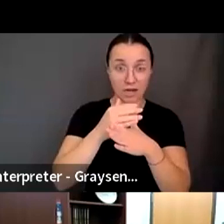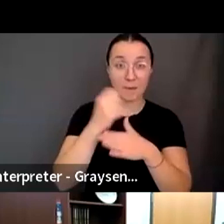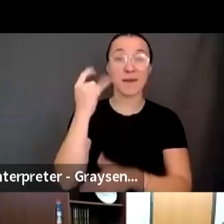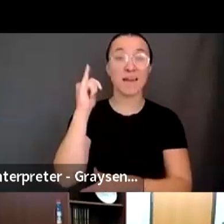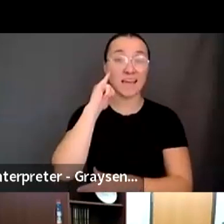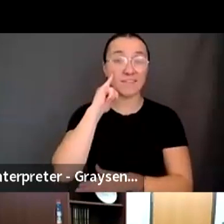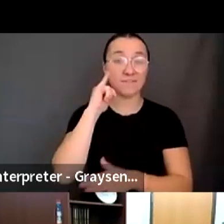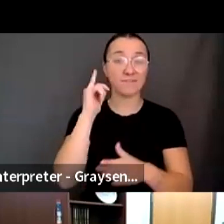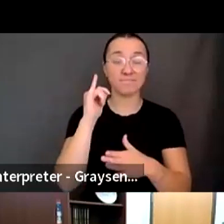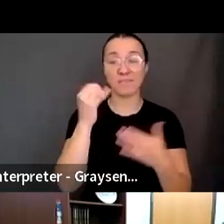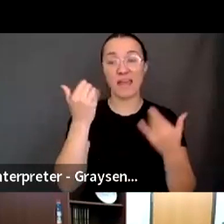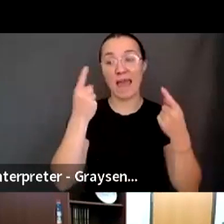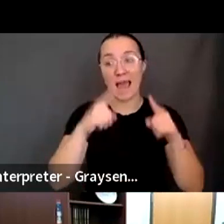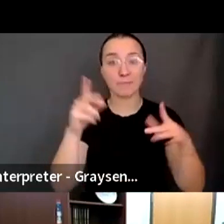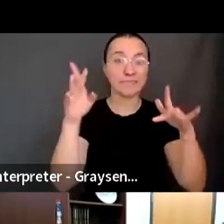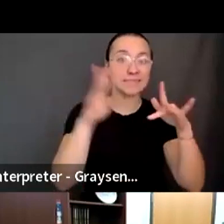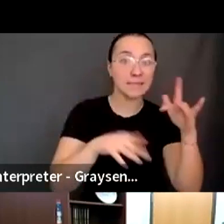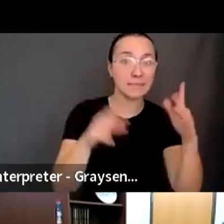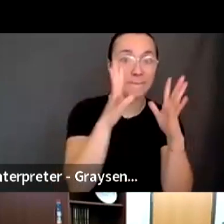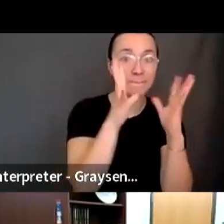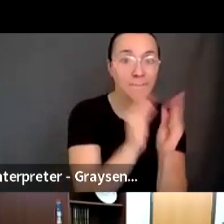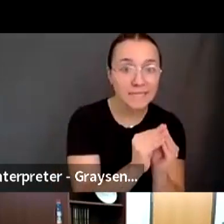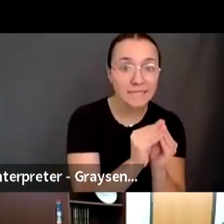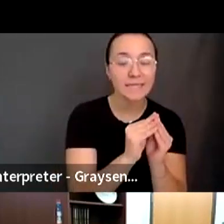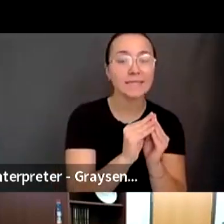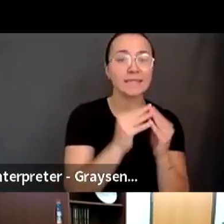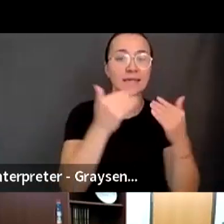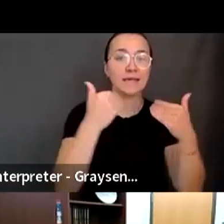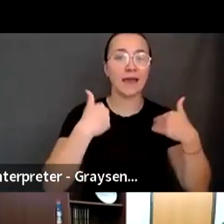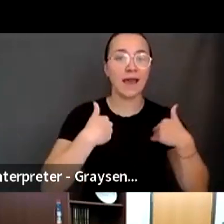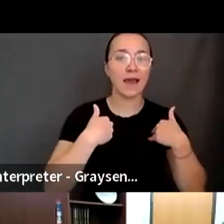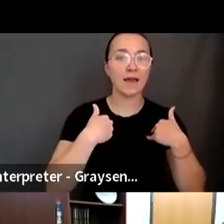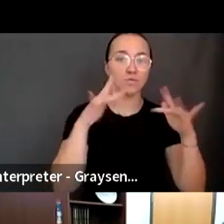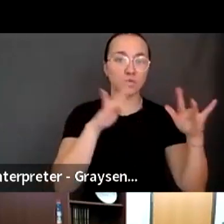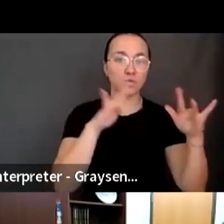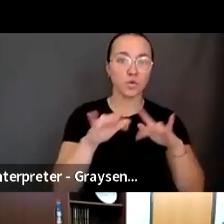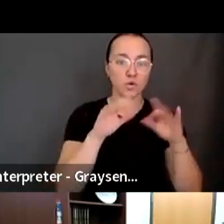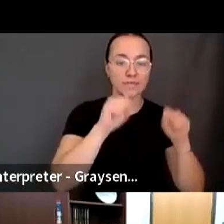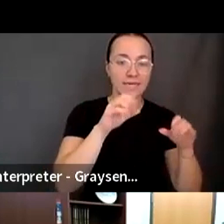can go back and look at to fill in some of the gaps in the transcripts.